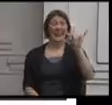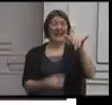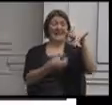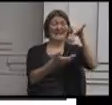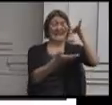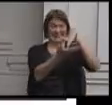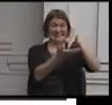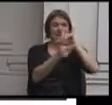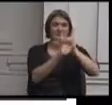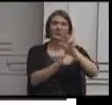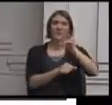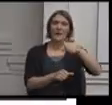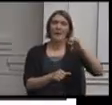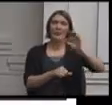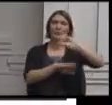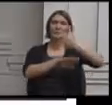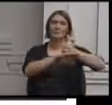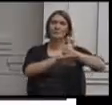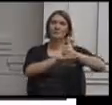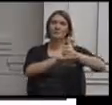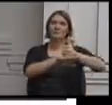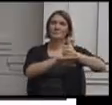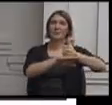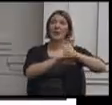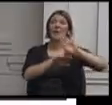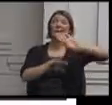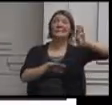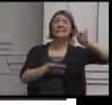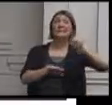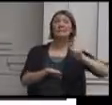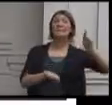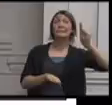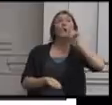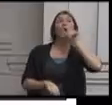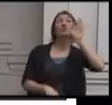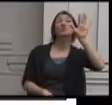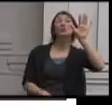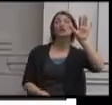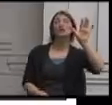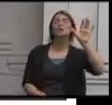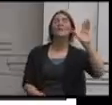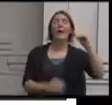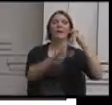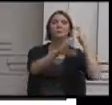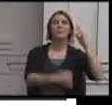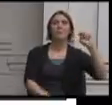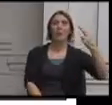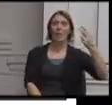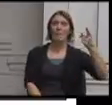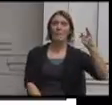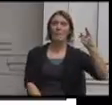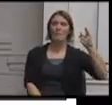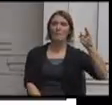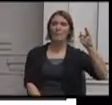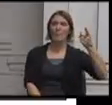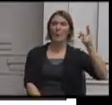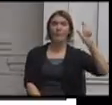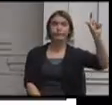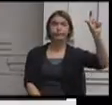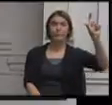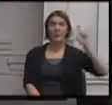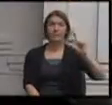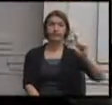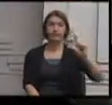there. This being the trailer park, Sherwood Circle. So as you can see, there's a